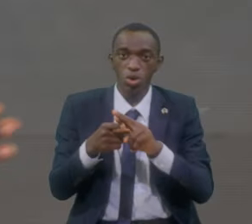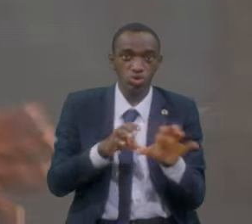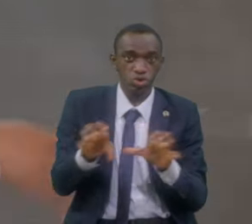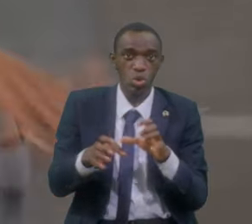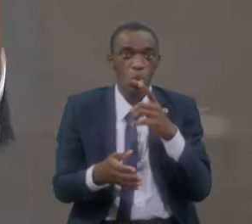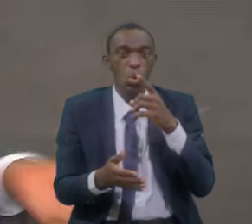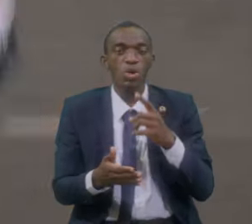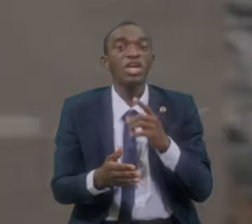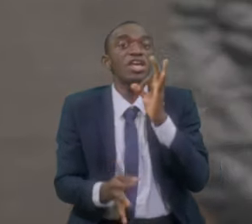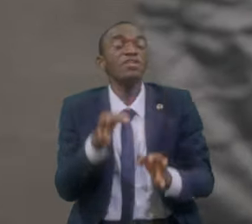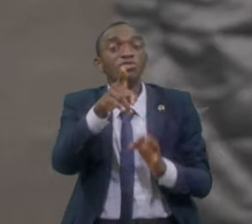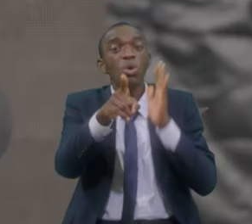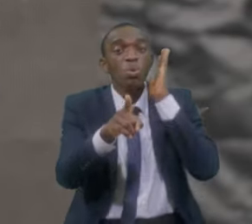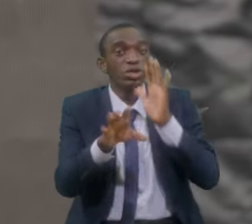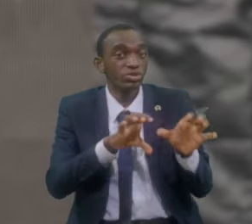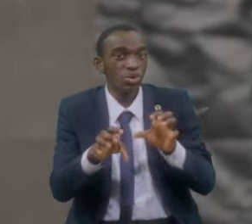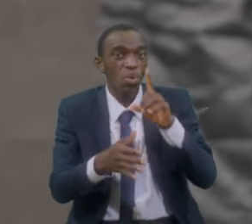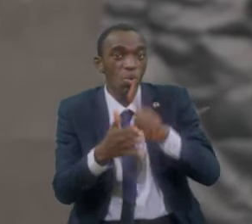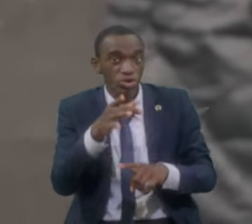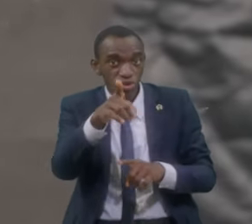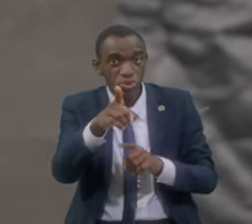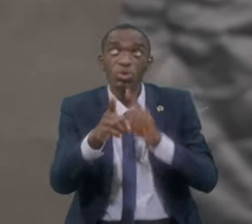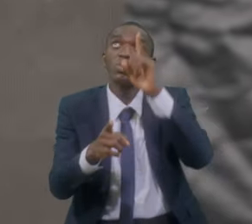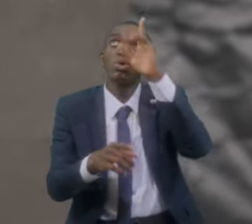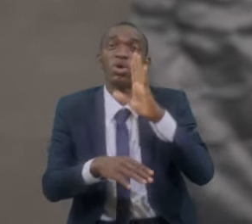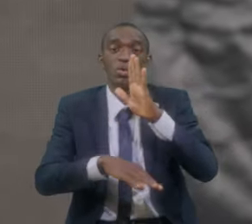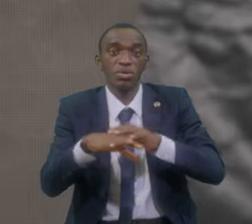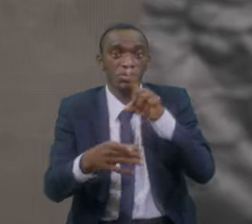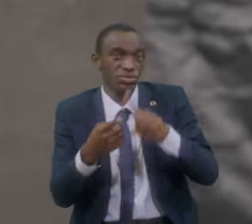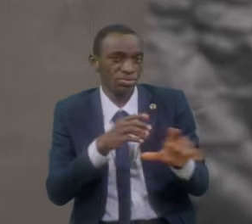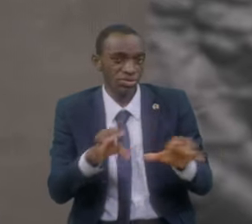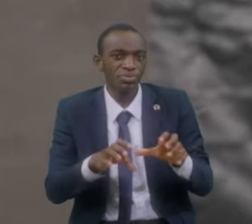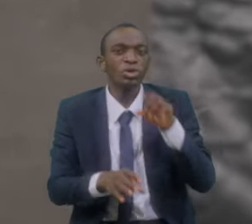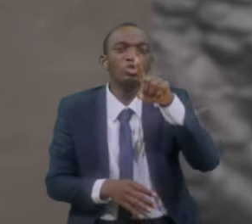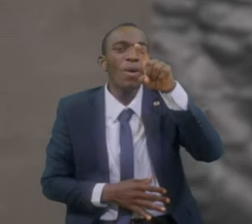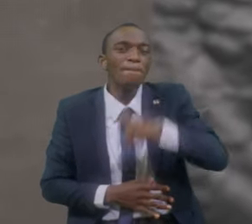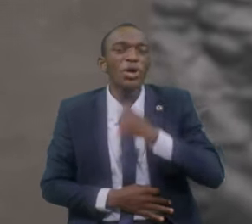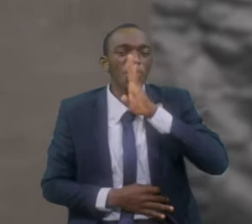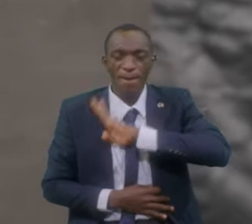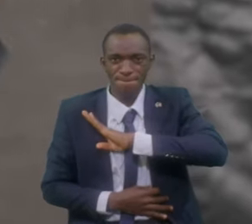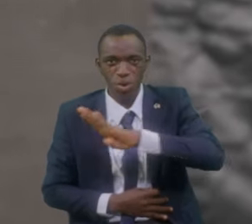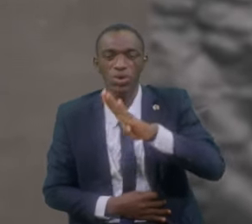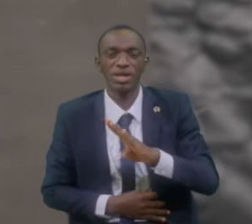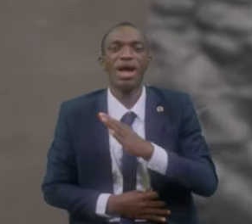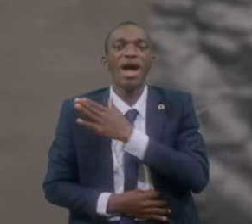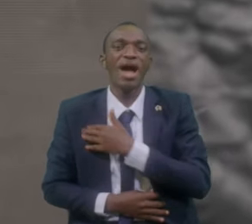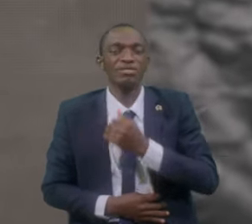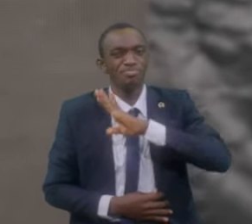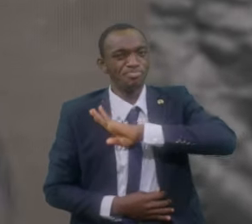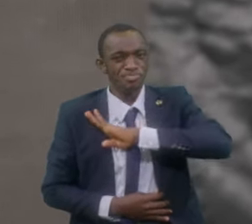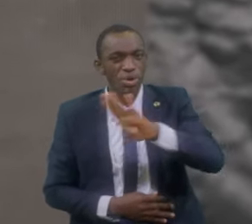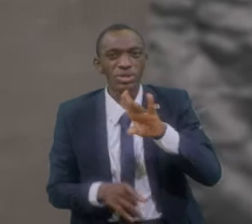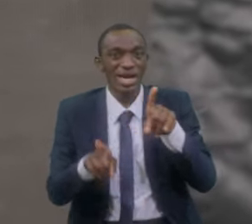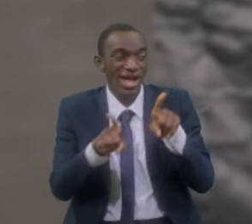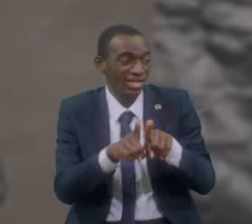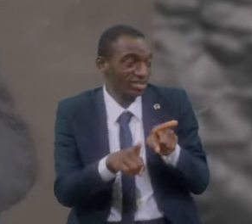do, what you are raised up to do, you must be bold, as the bold sinners. In